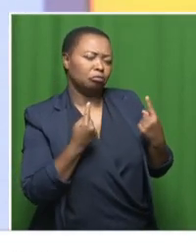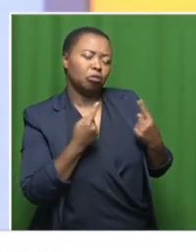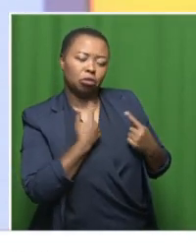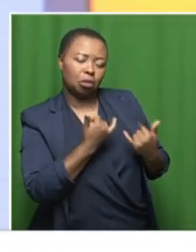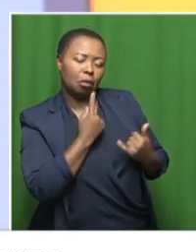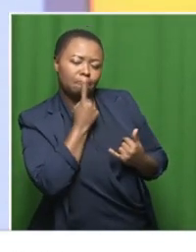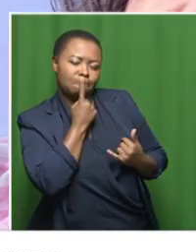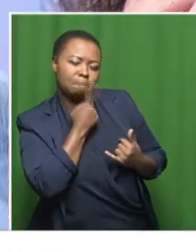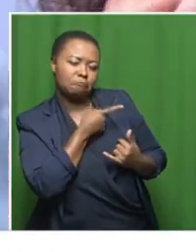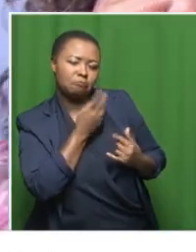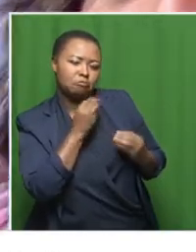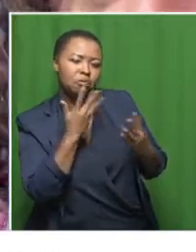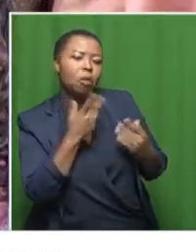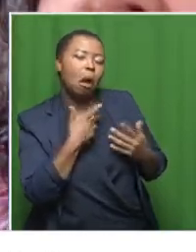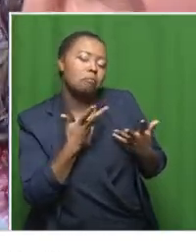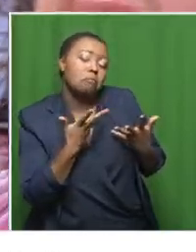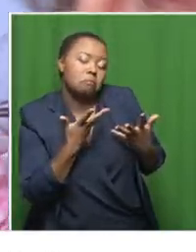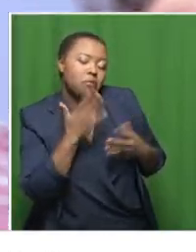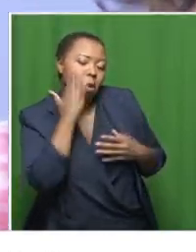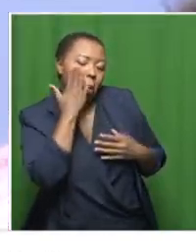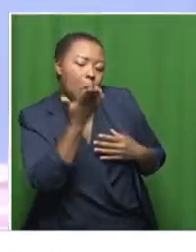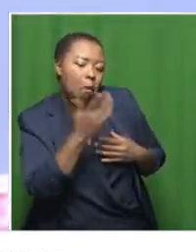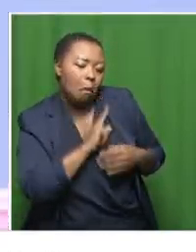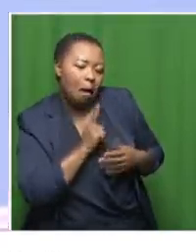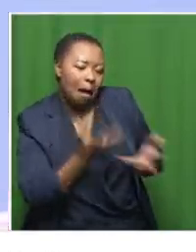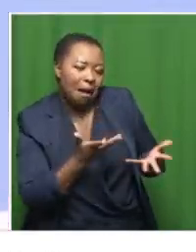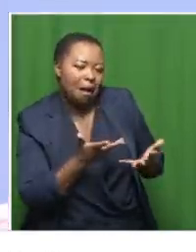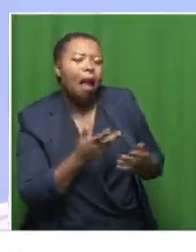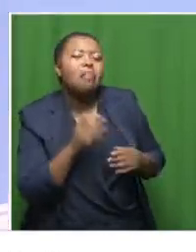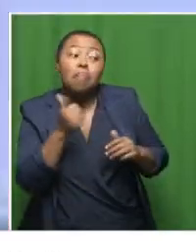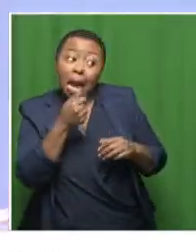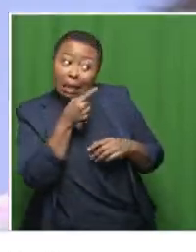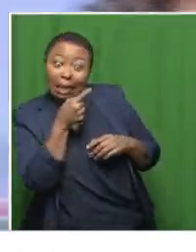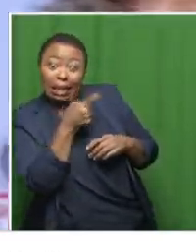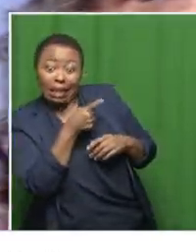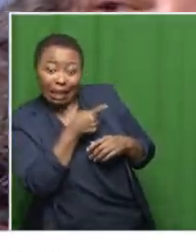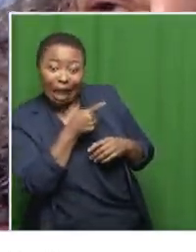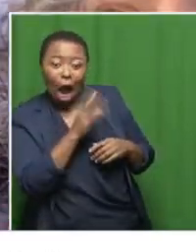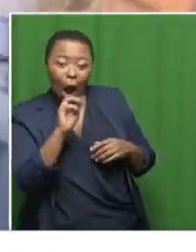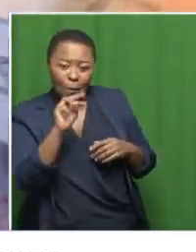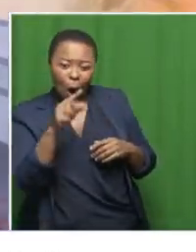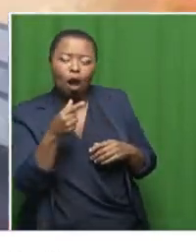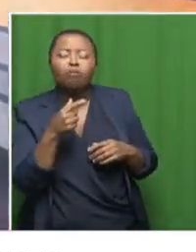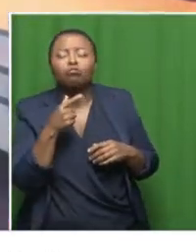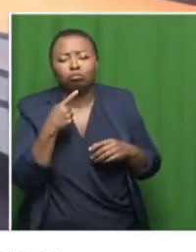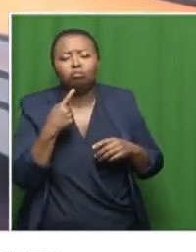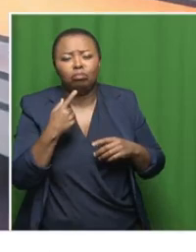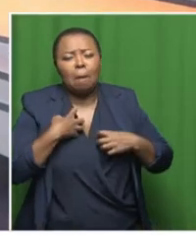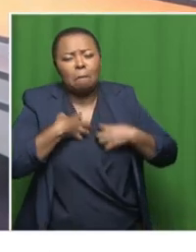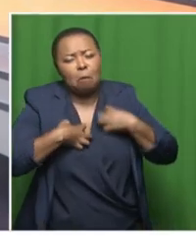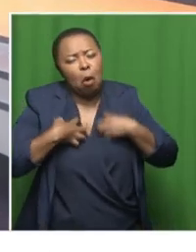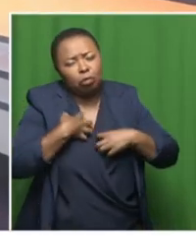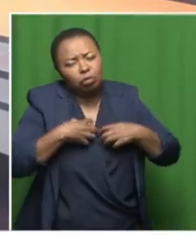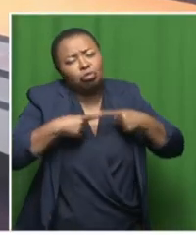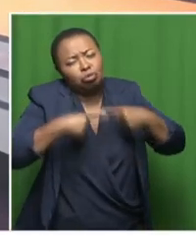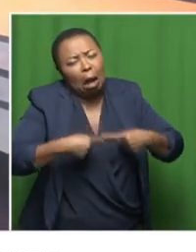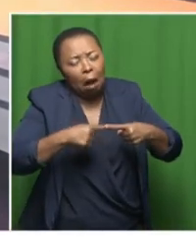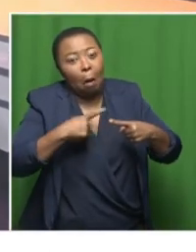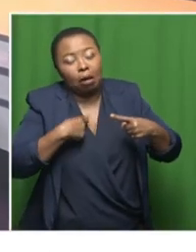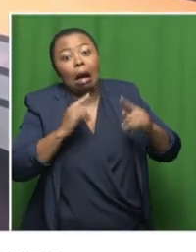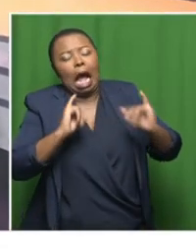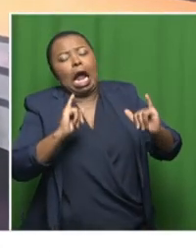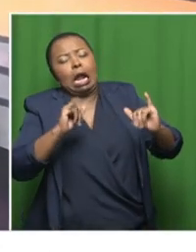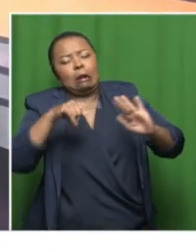because you obviously know why. And then there's Mong. Mong struggles with emotions. His emotions are up and